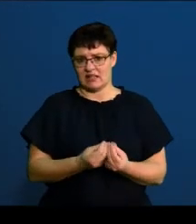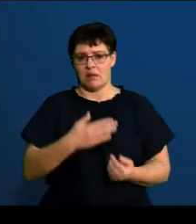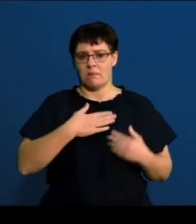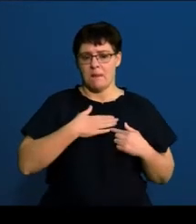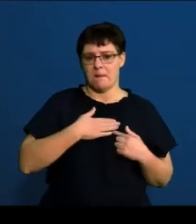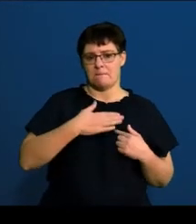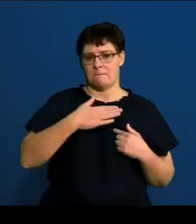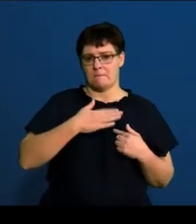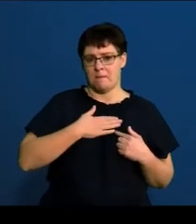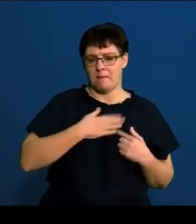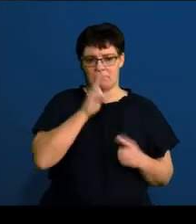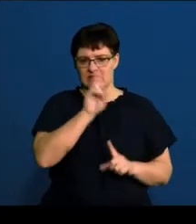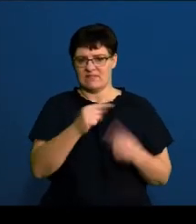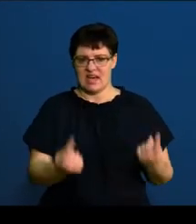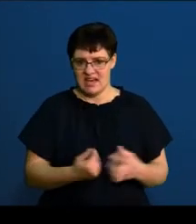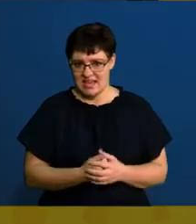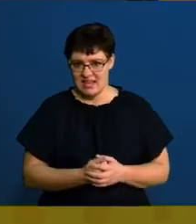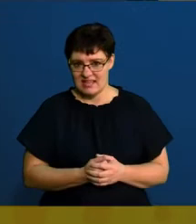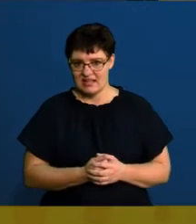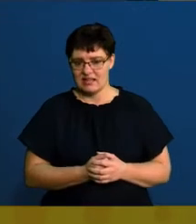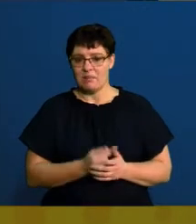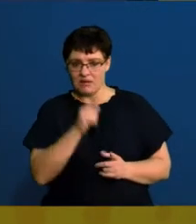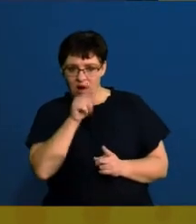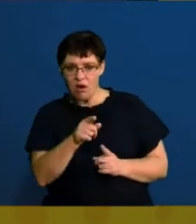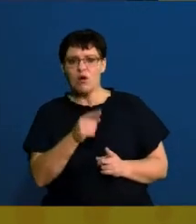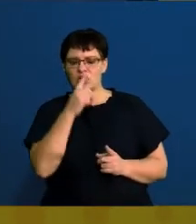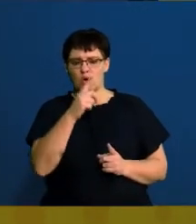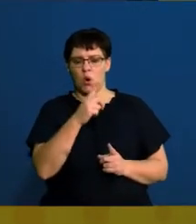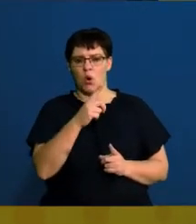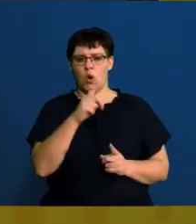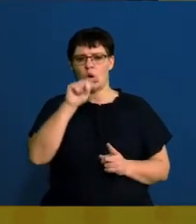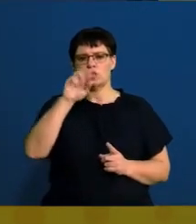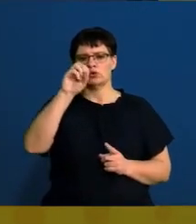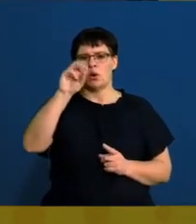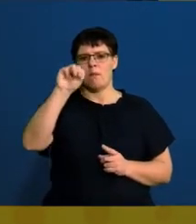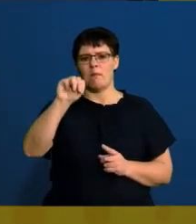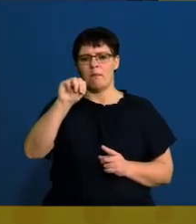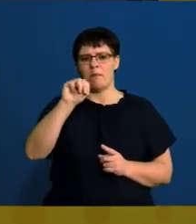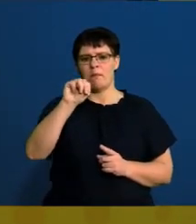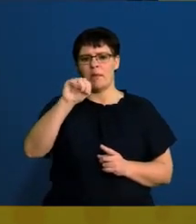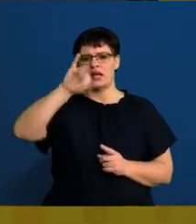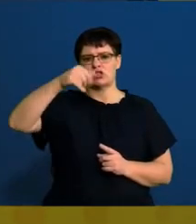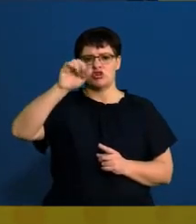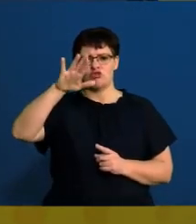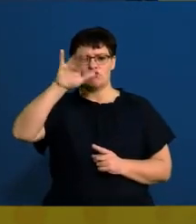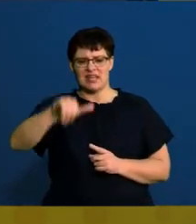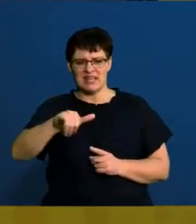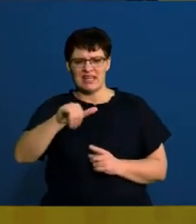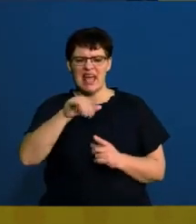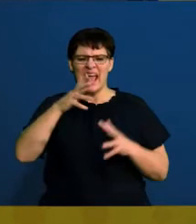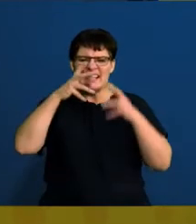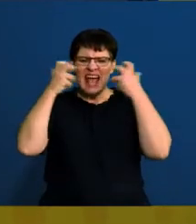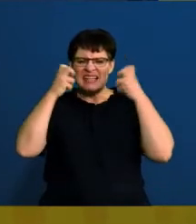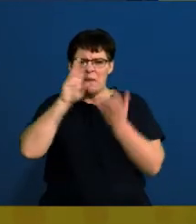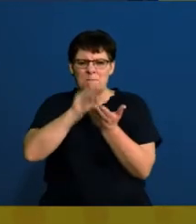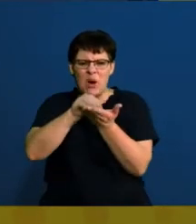heartbeat. Now, we've all seen Tom and Jerry at some point. I hope I'm not out of my generation here. But